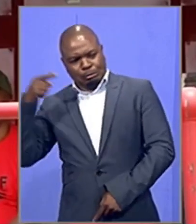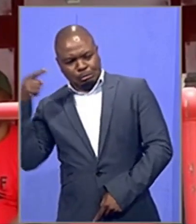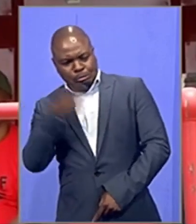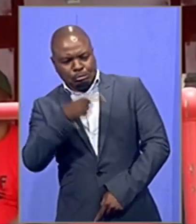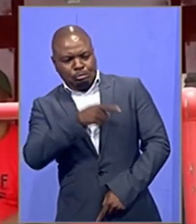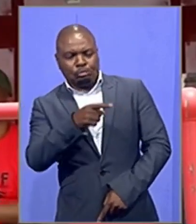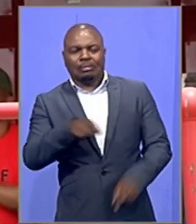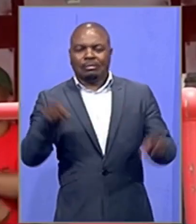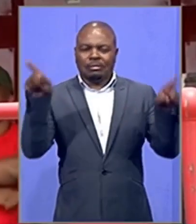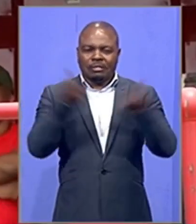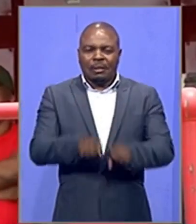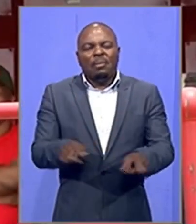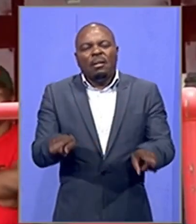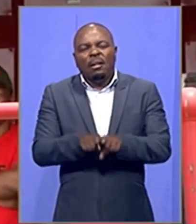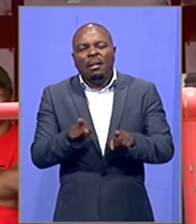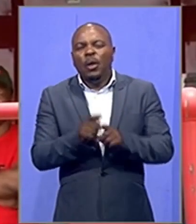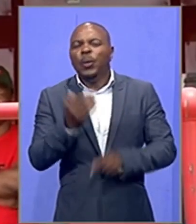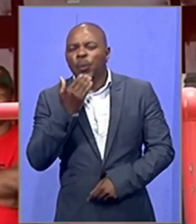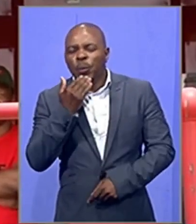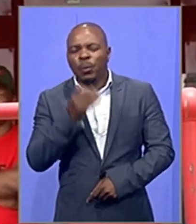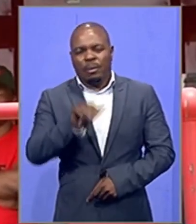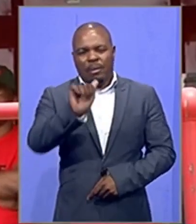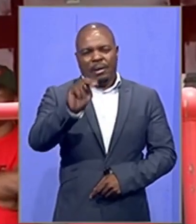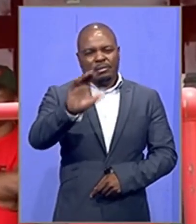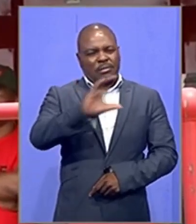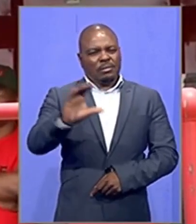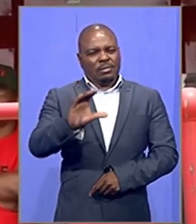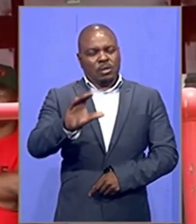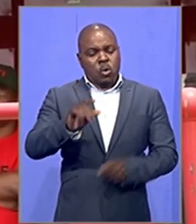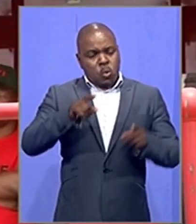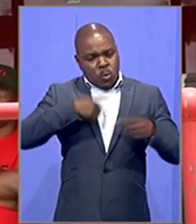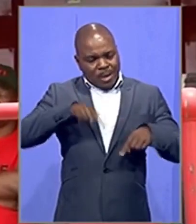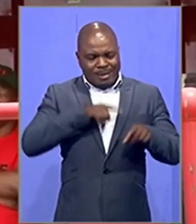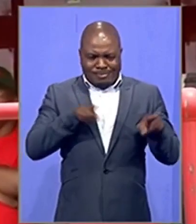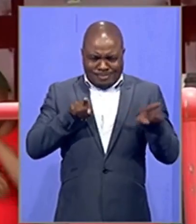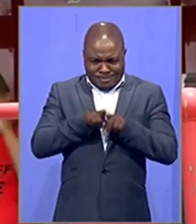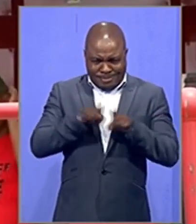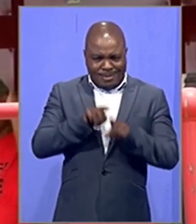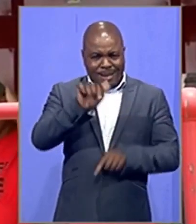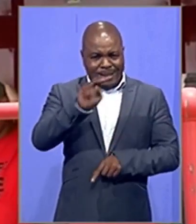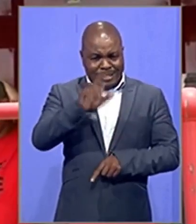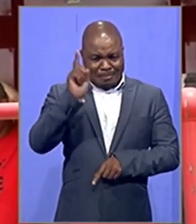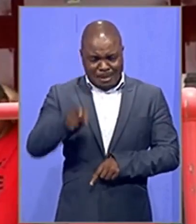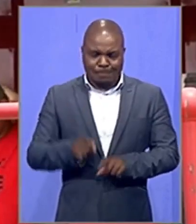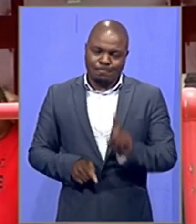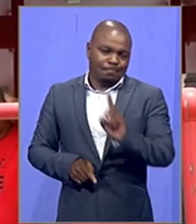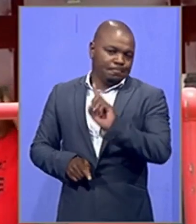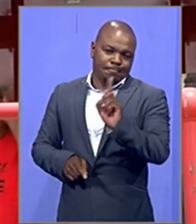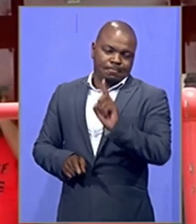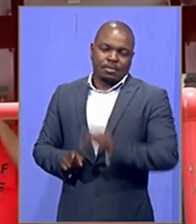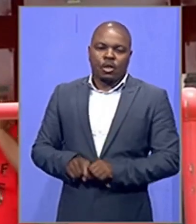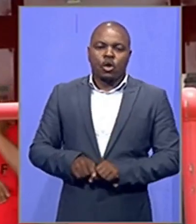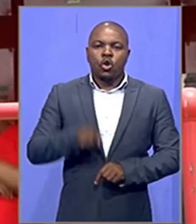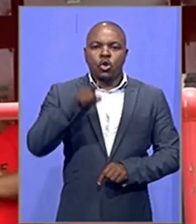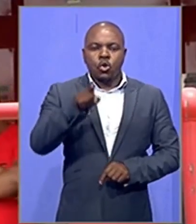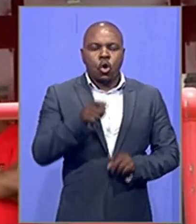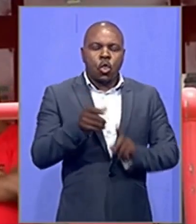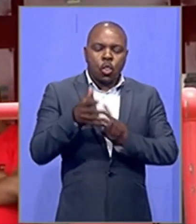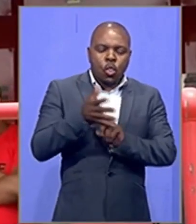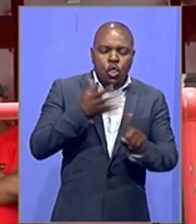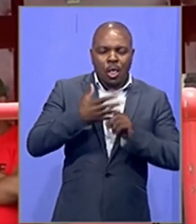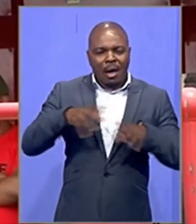are the same as the ANC. We must not be the same as the ANC. Oscar Rata